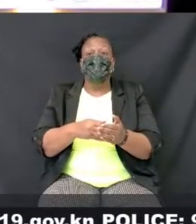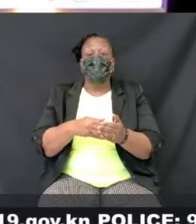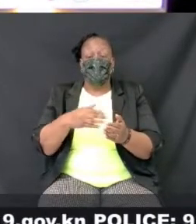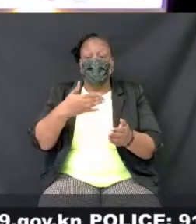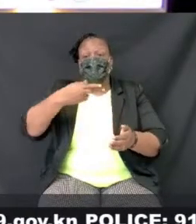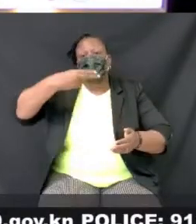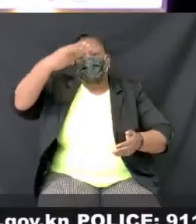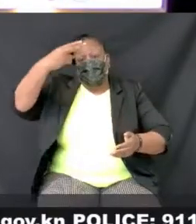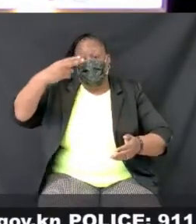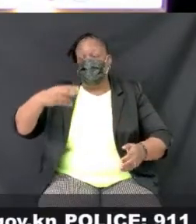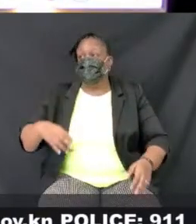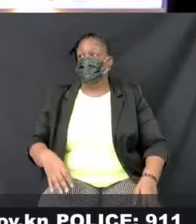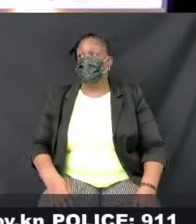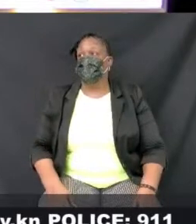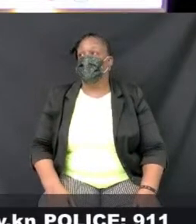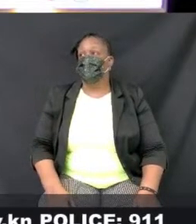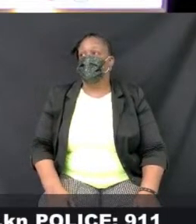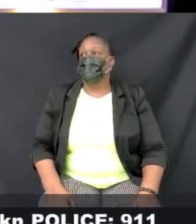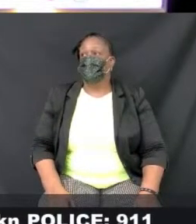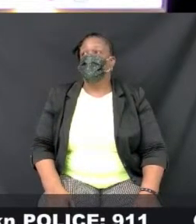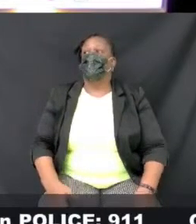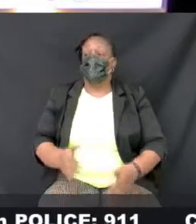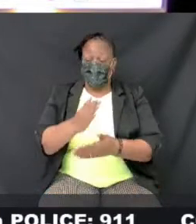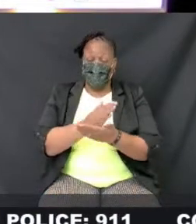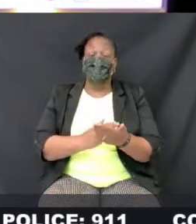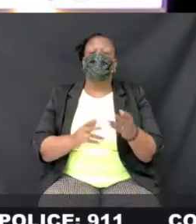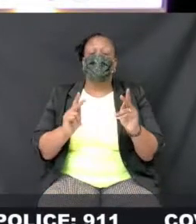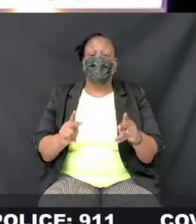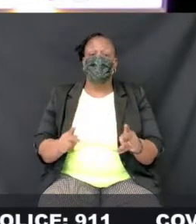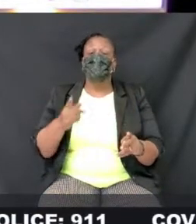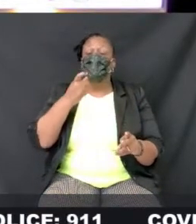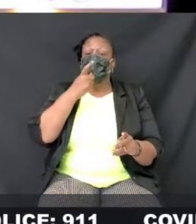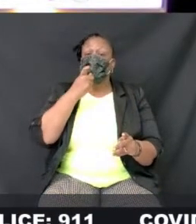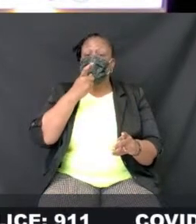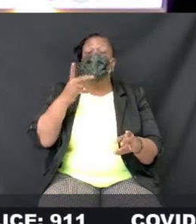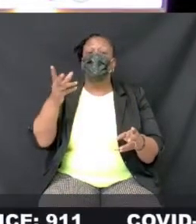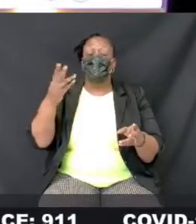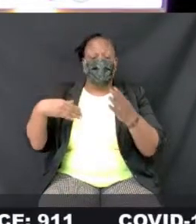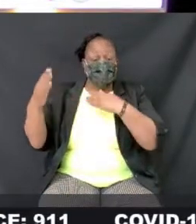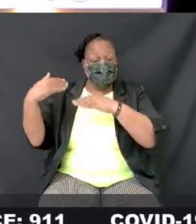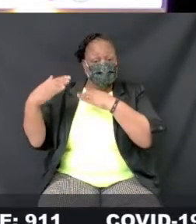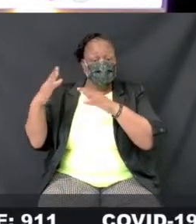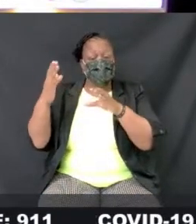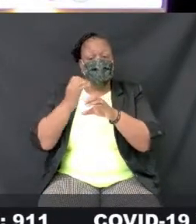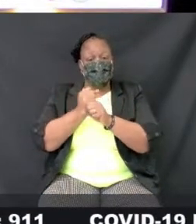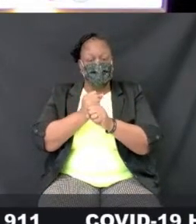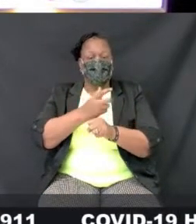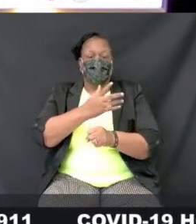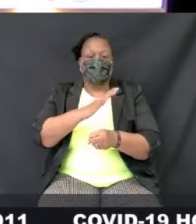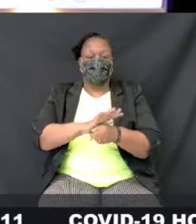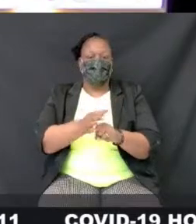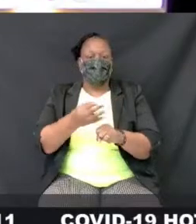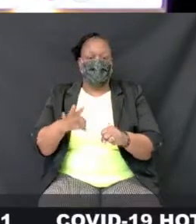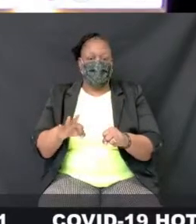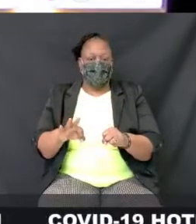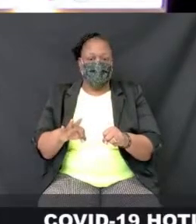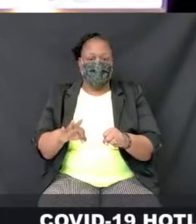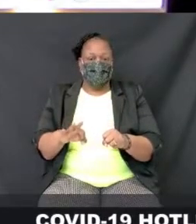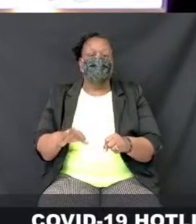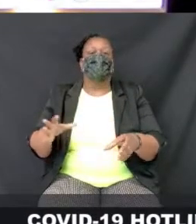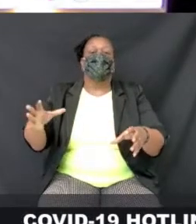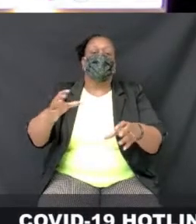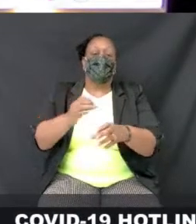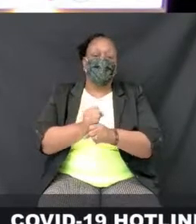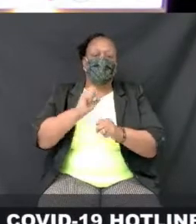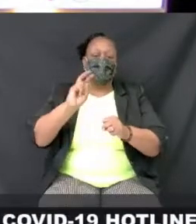have a number of persons who would have been infected early on, recover, and have a second infection